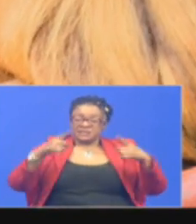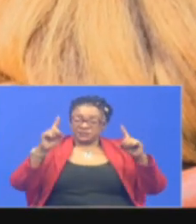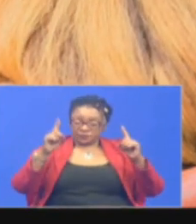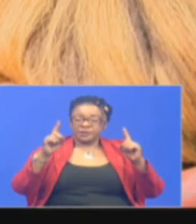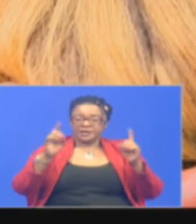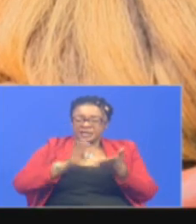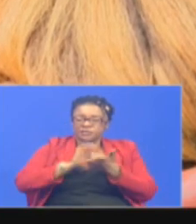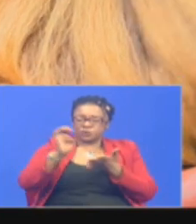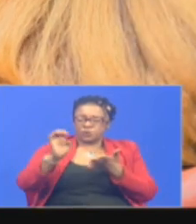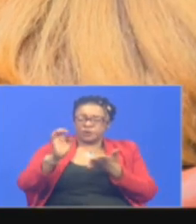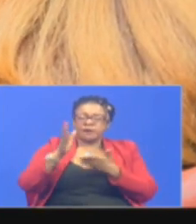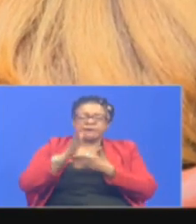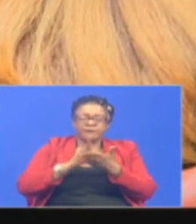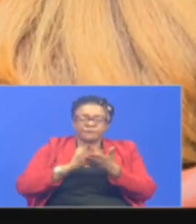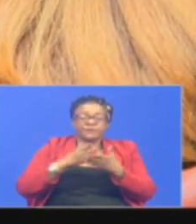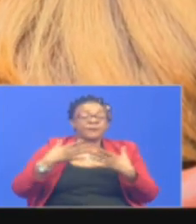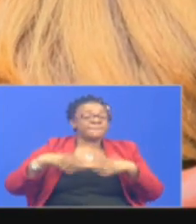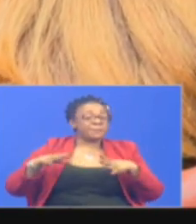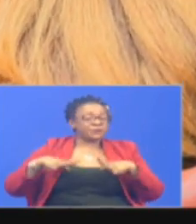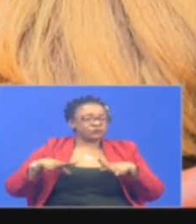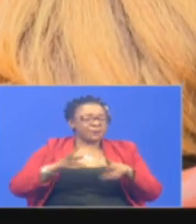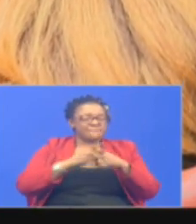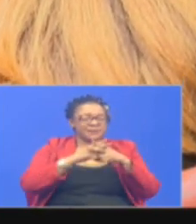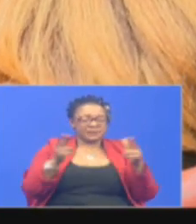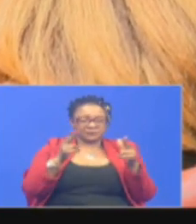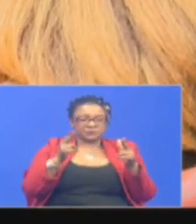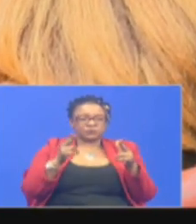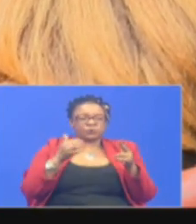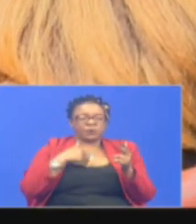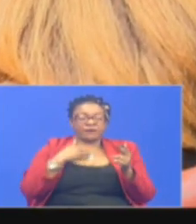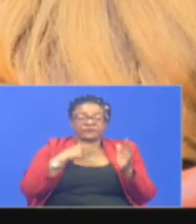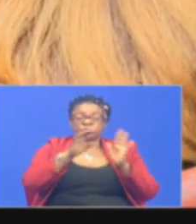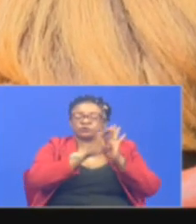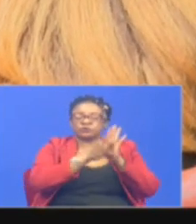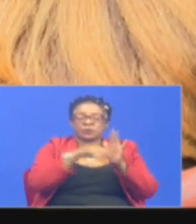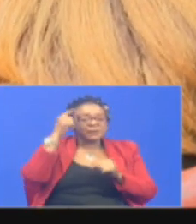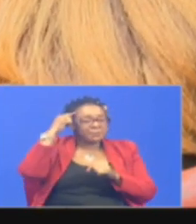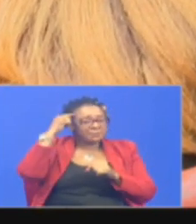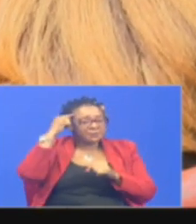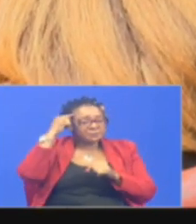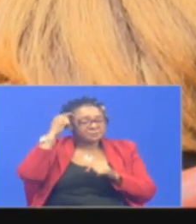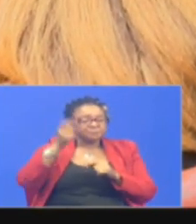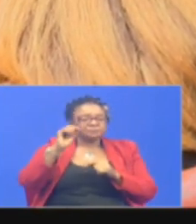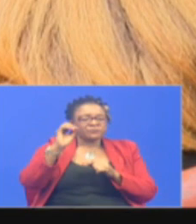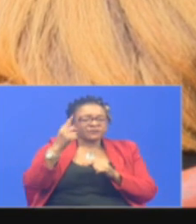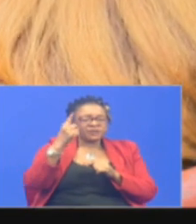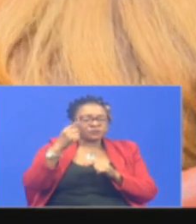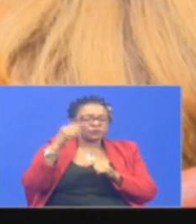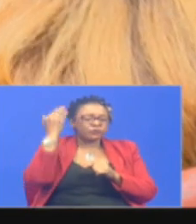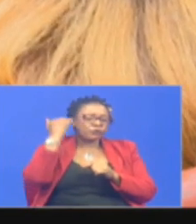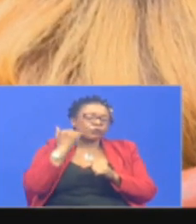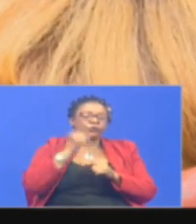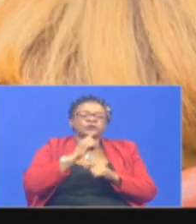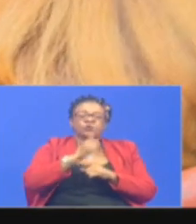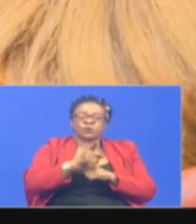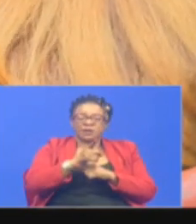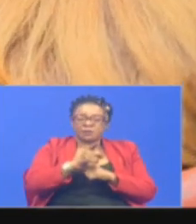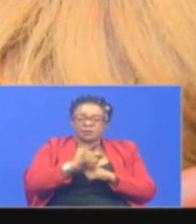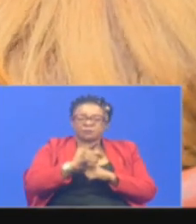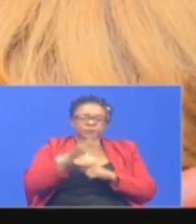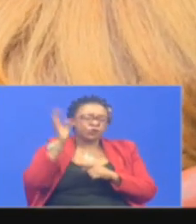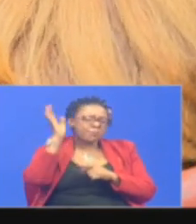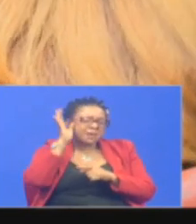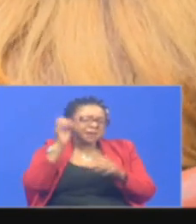of the population and begin to unravel the Constitution. Because remember, the first court order that has been disobeyed